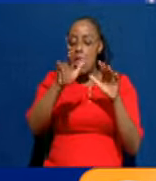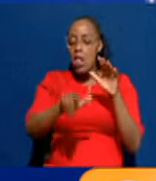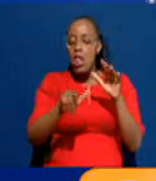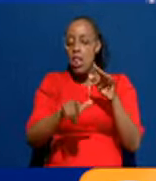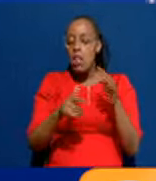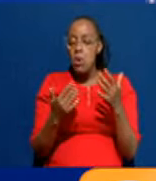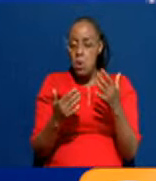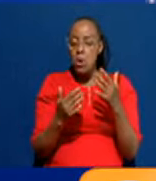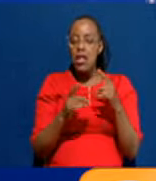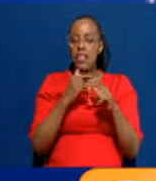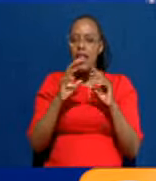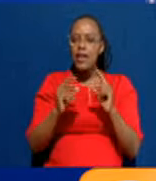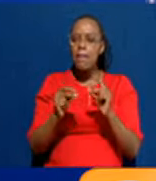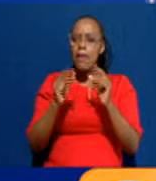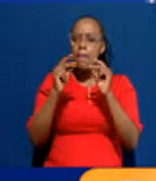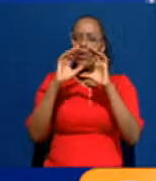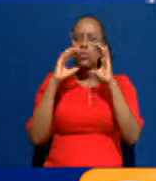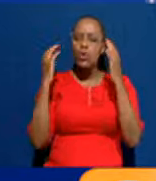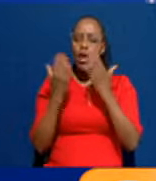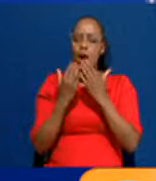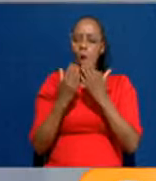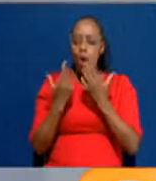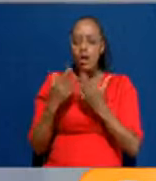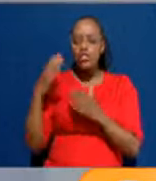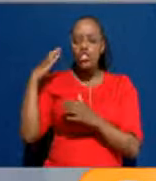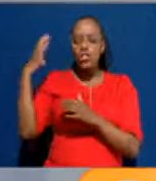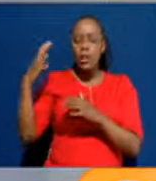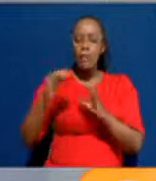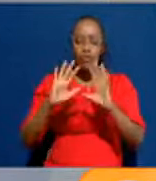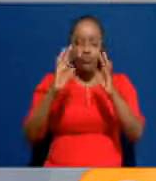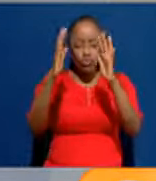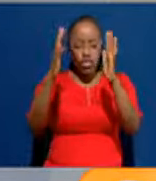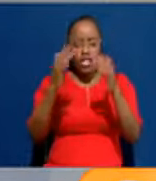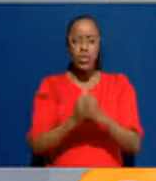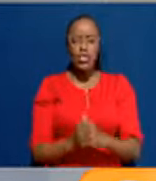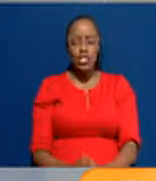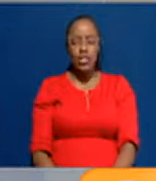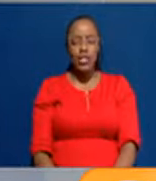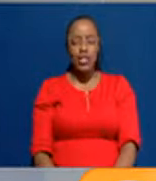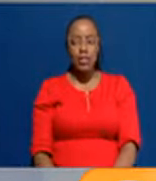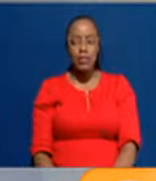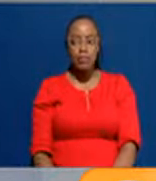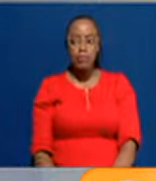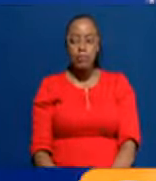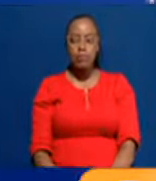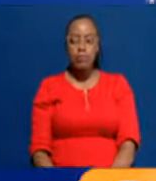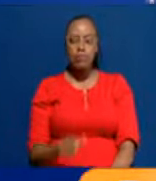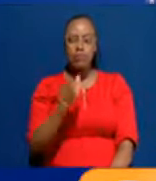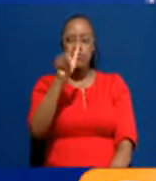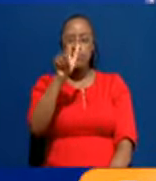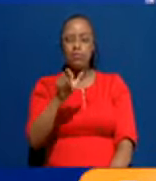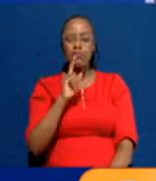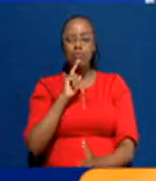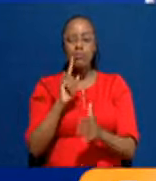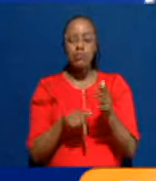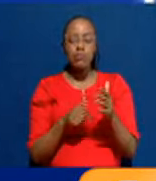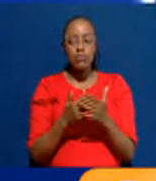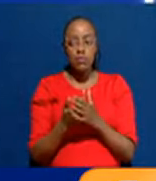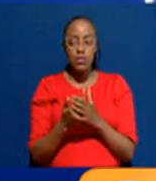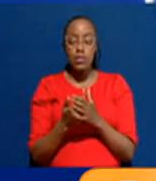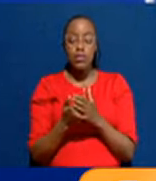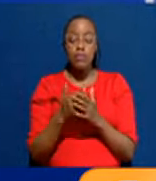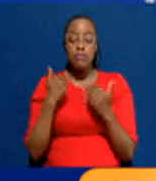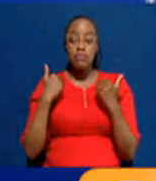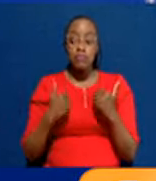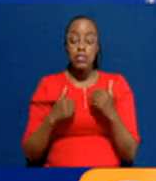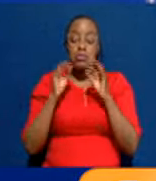to a world champion. Kudos. Nice. Thank you. Sammy Maina says,